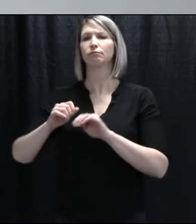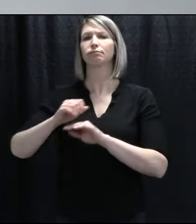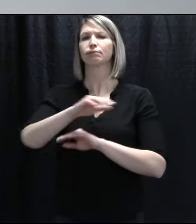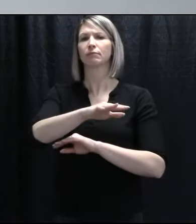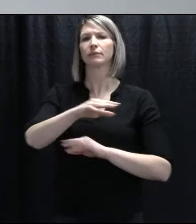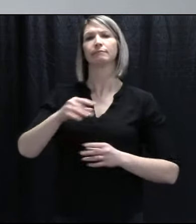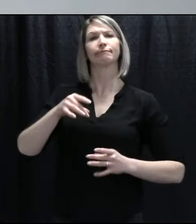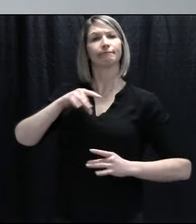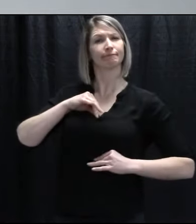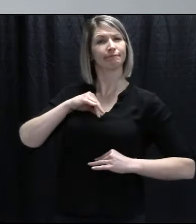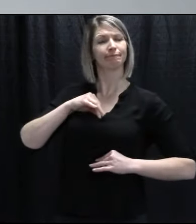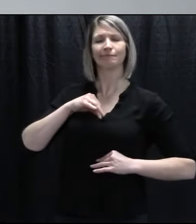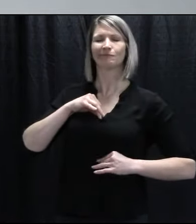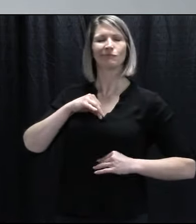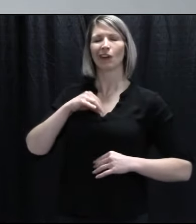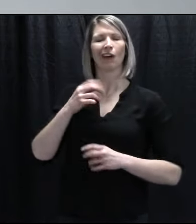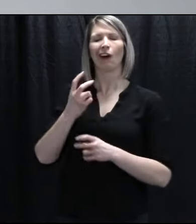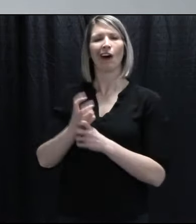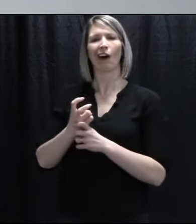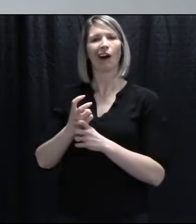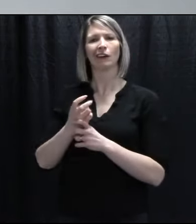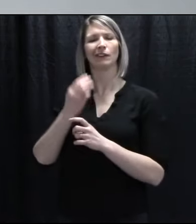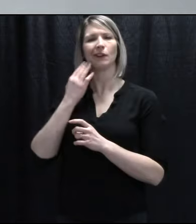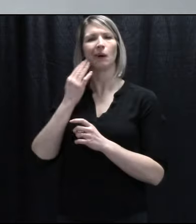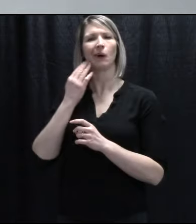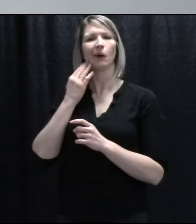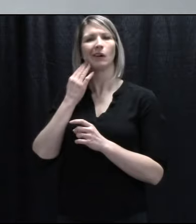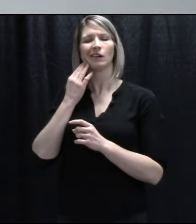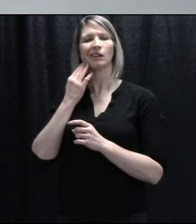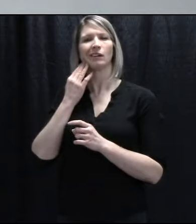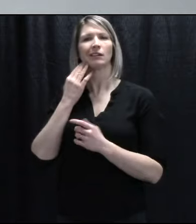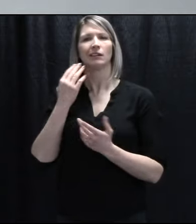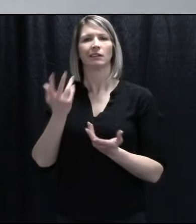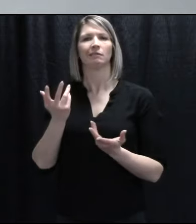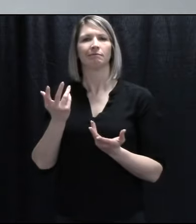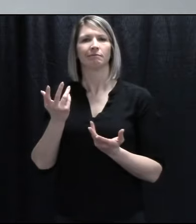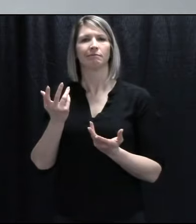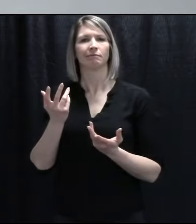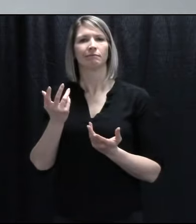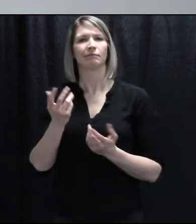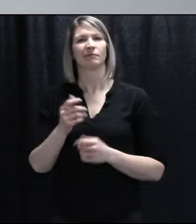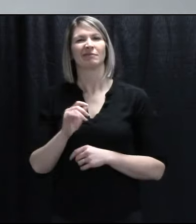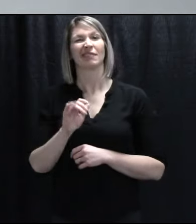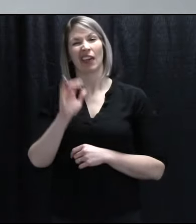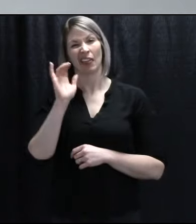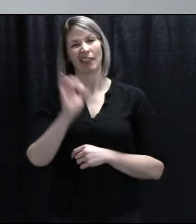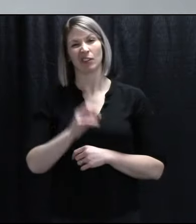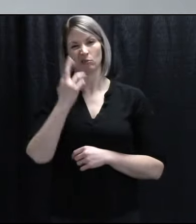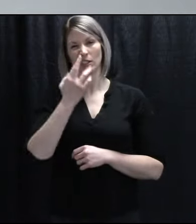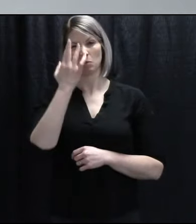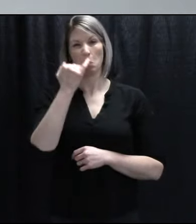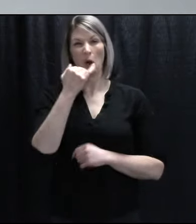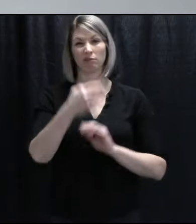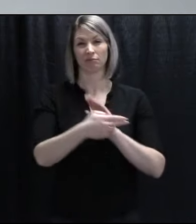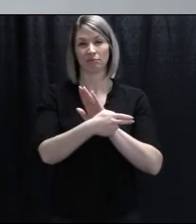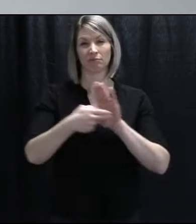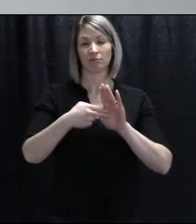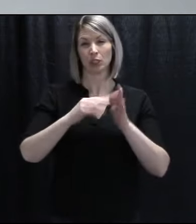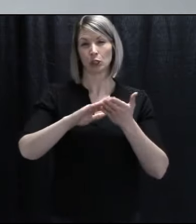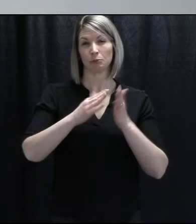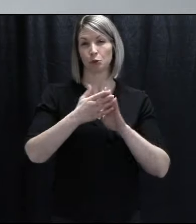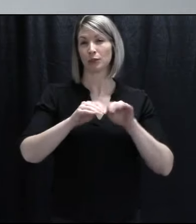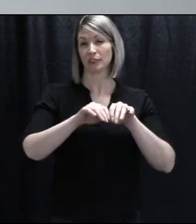cannot tell what the source was, which is really the definition of community transmission.